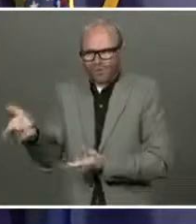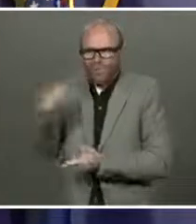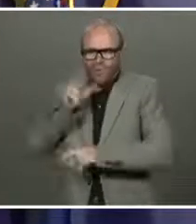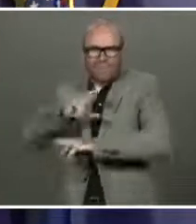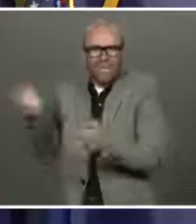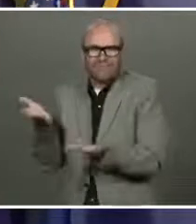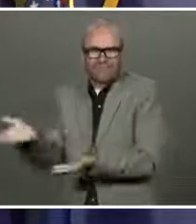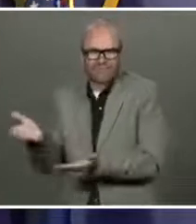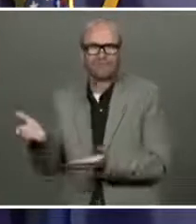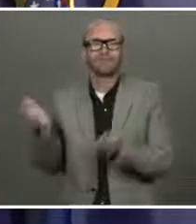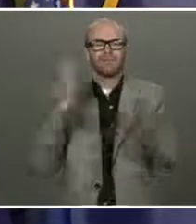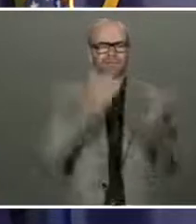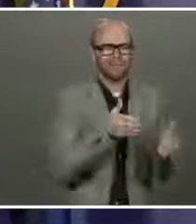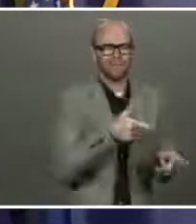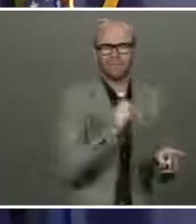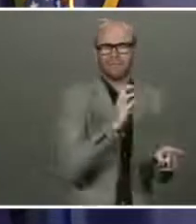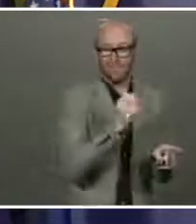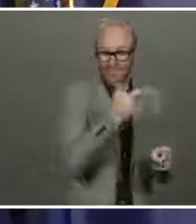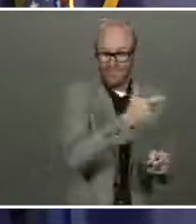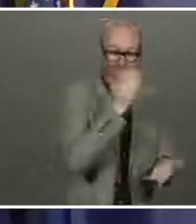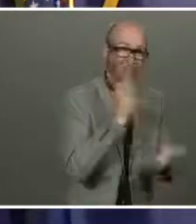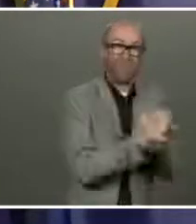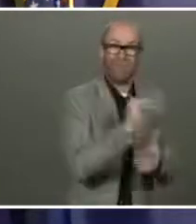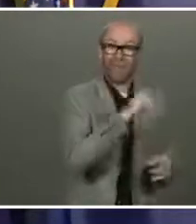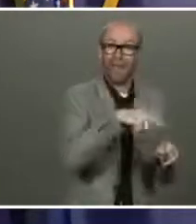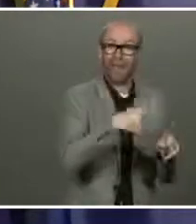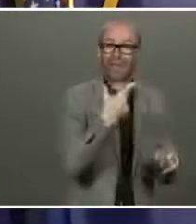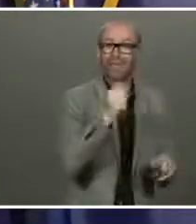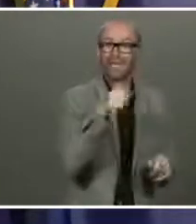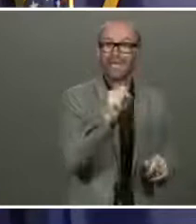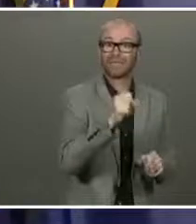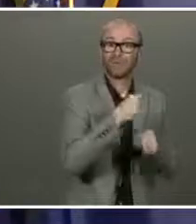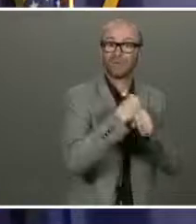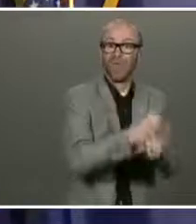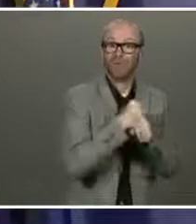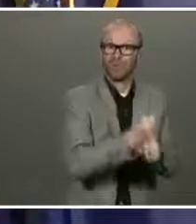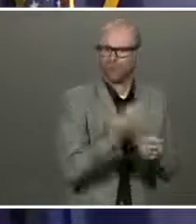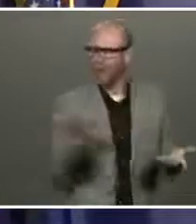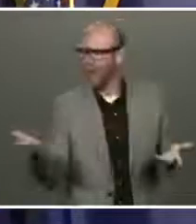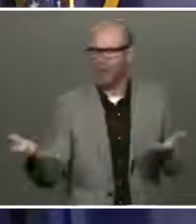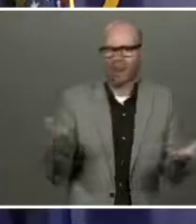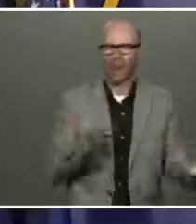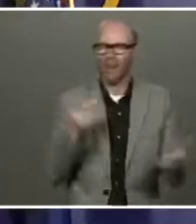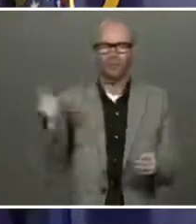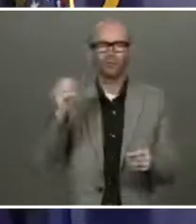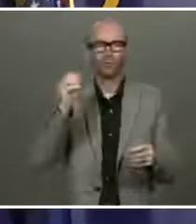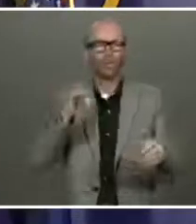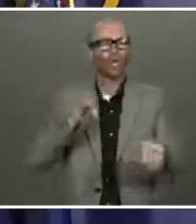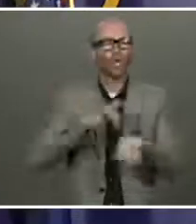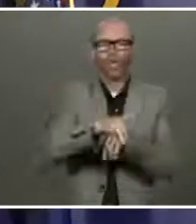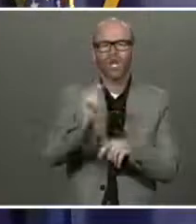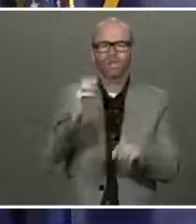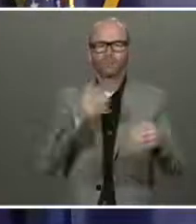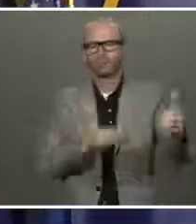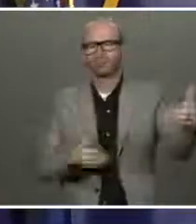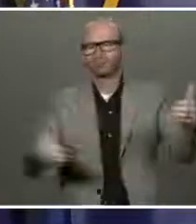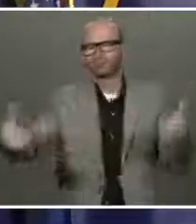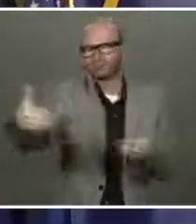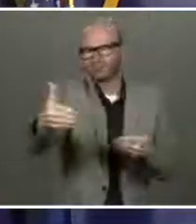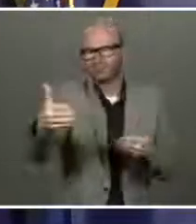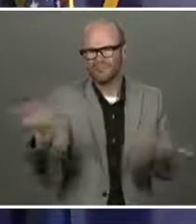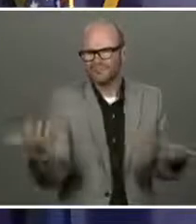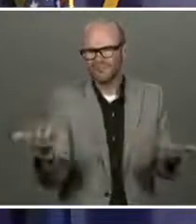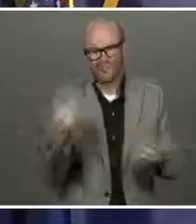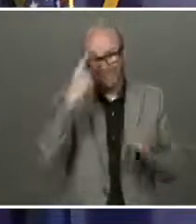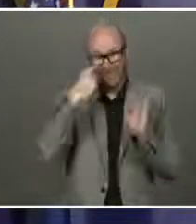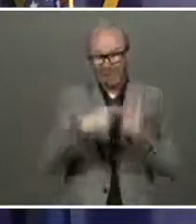energy that we need from other sources, and before we have sources that are sustainable. In that the problem with wind and solar,